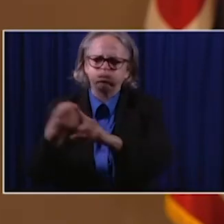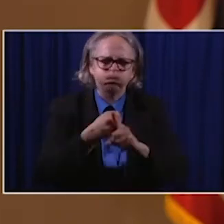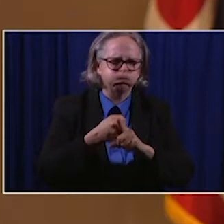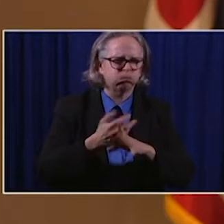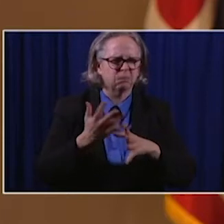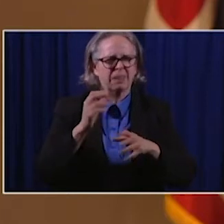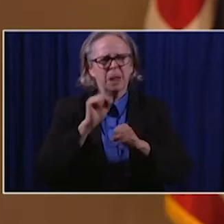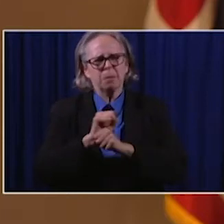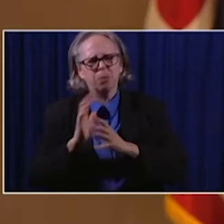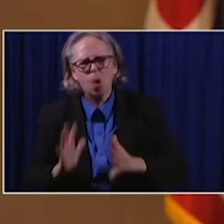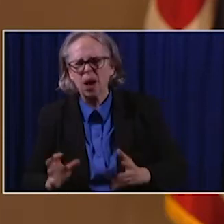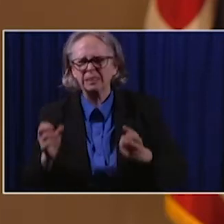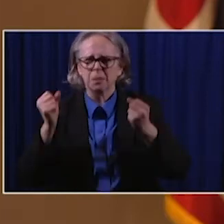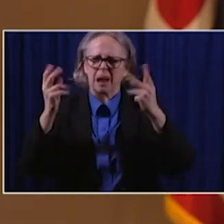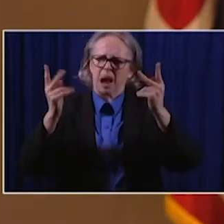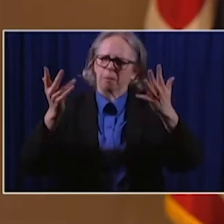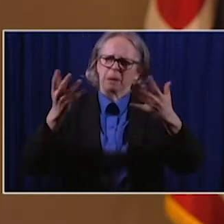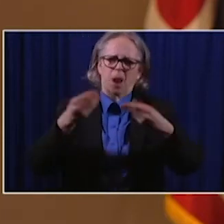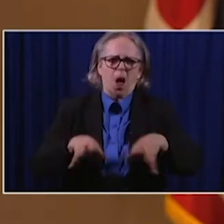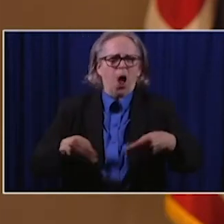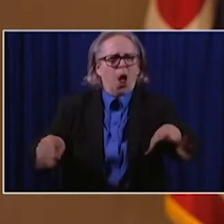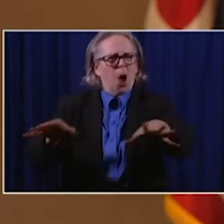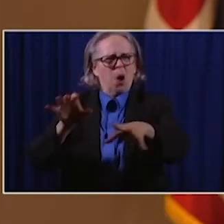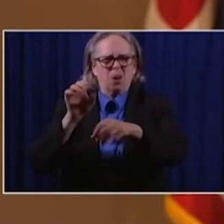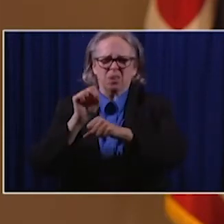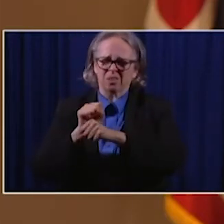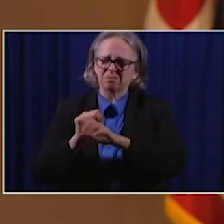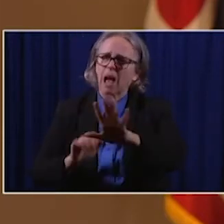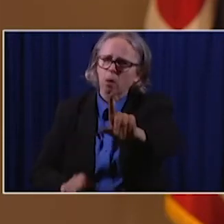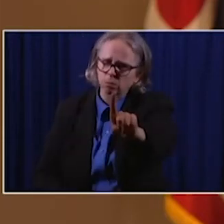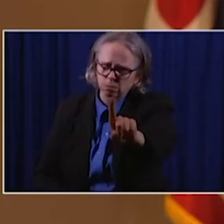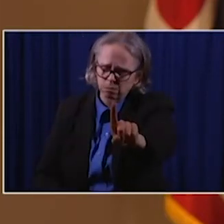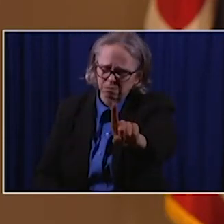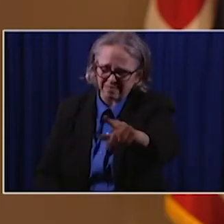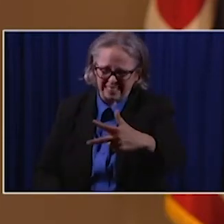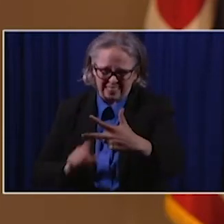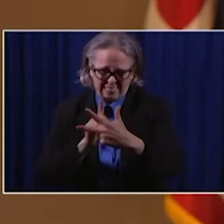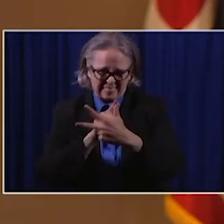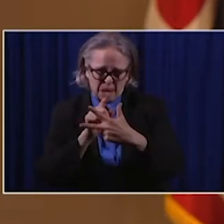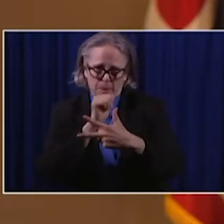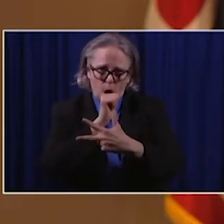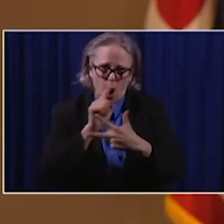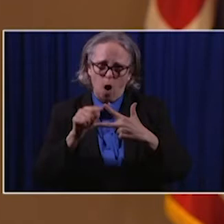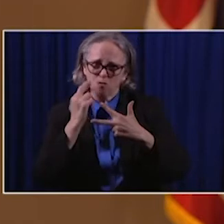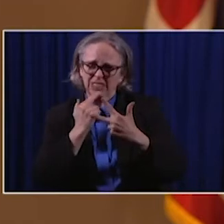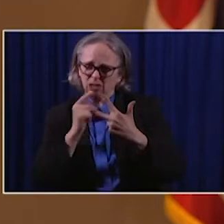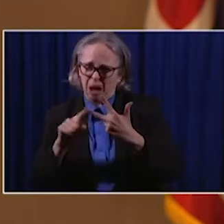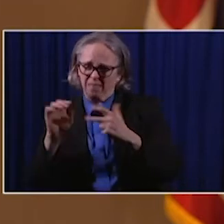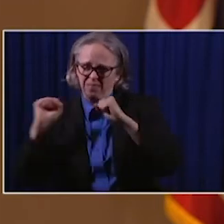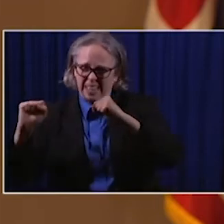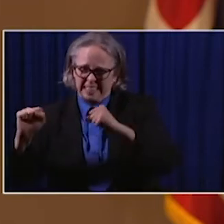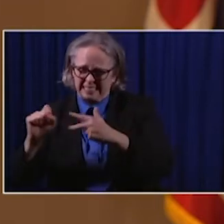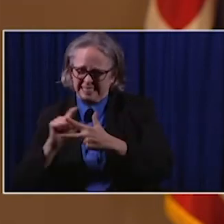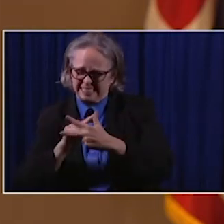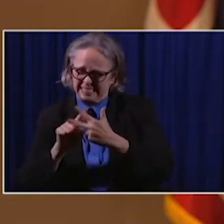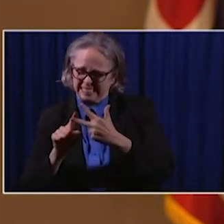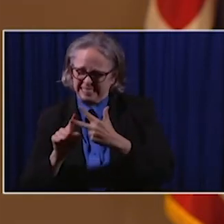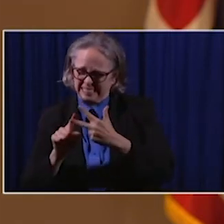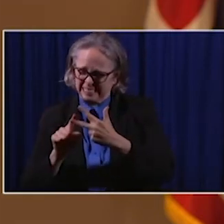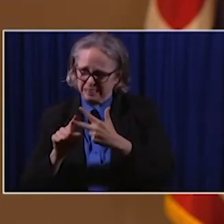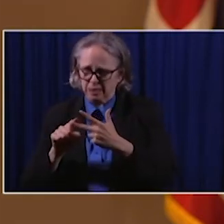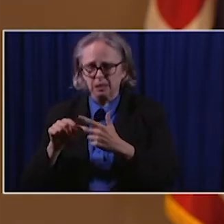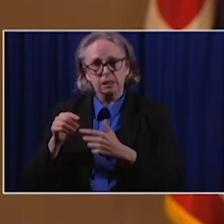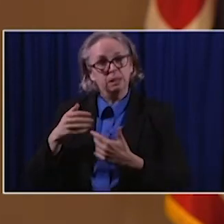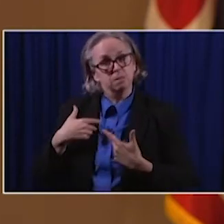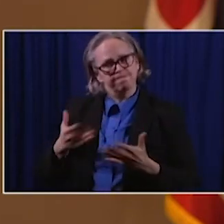places, candidly, where it's difficult or impossible to maintain mask wearing, which we know now is the chief way